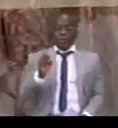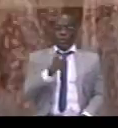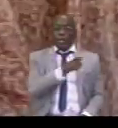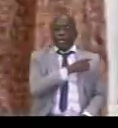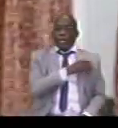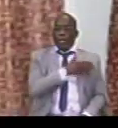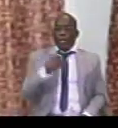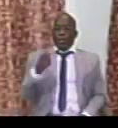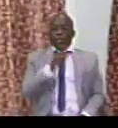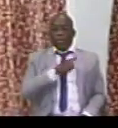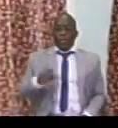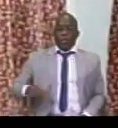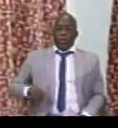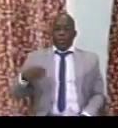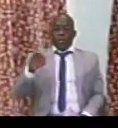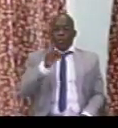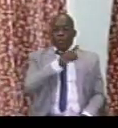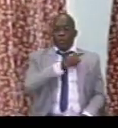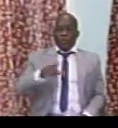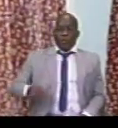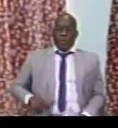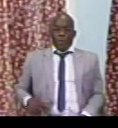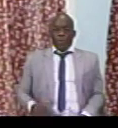Bow down and